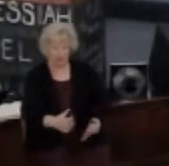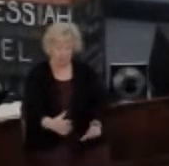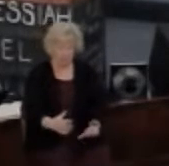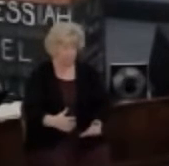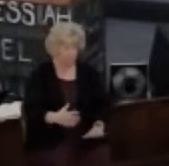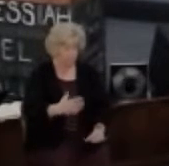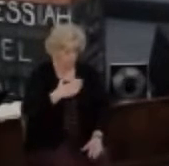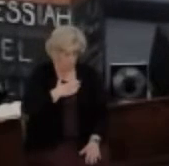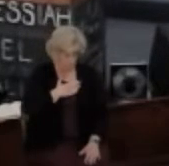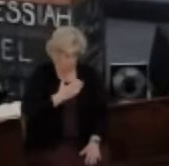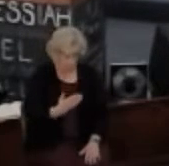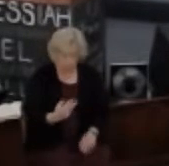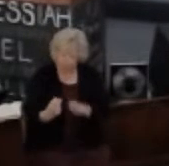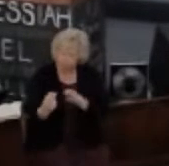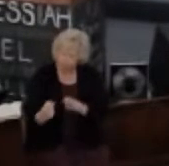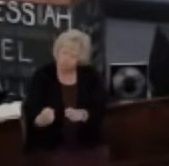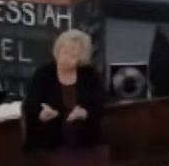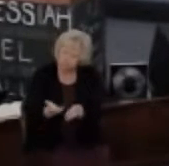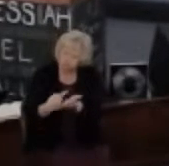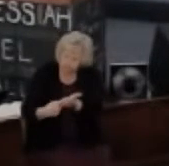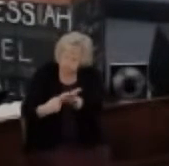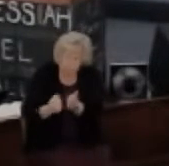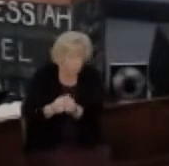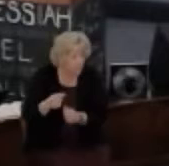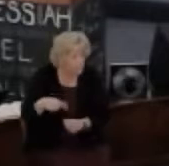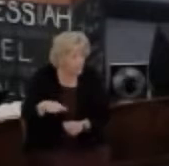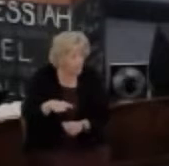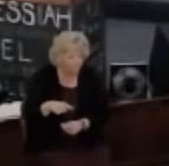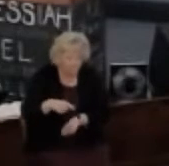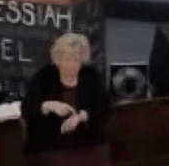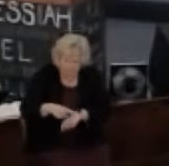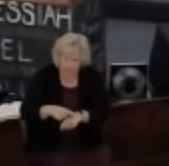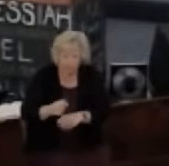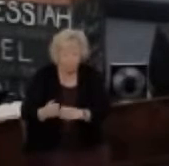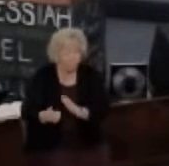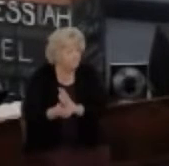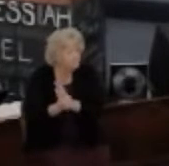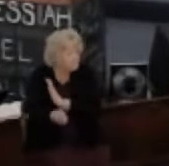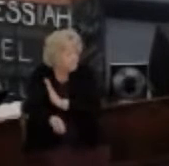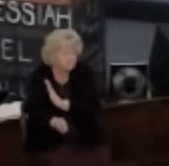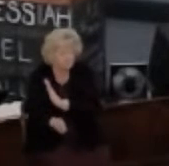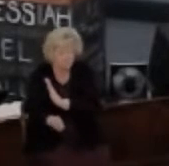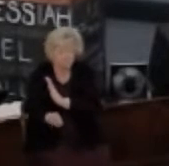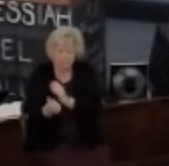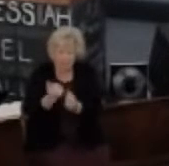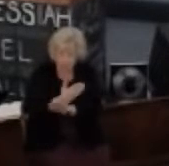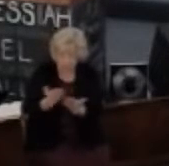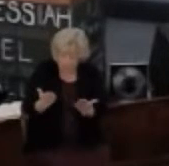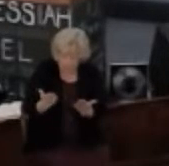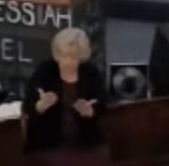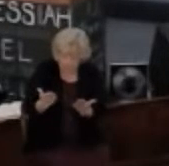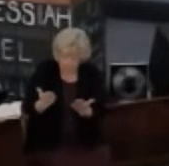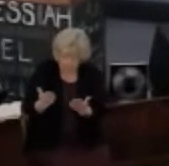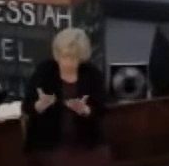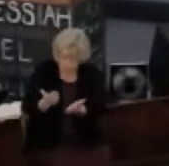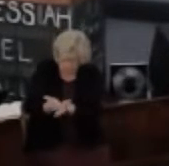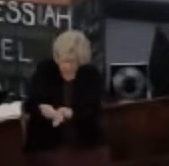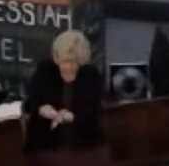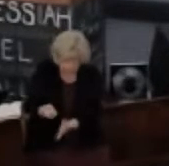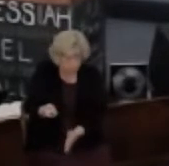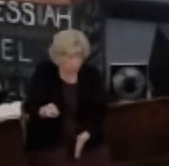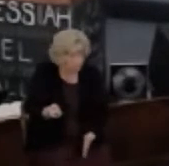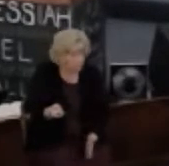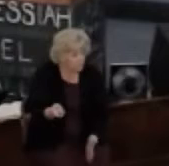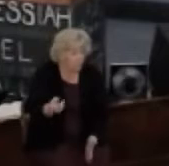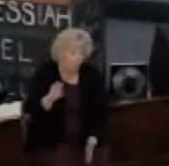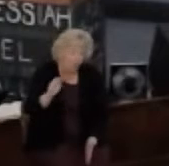to invest our abilities, our talents, our gifts? Or should we just go on hoarding them? Are